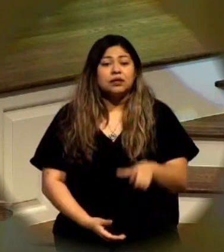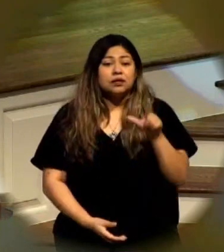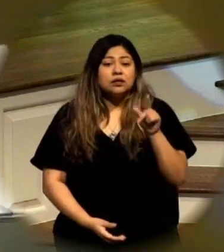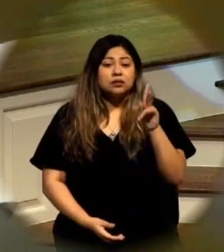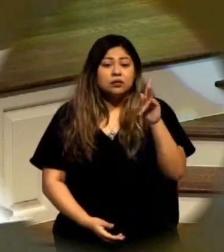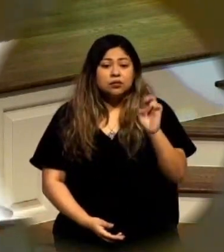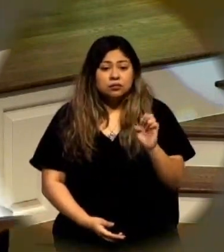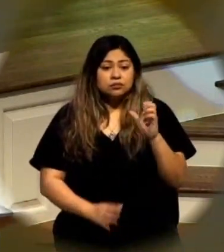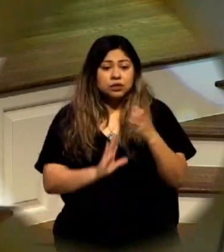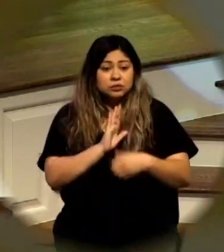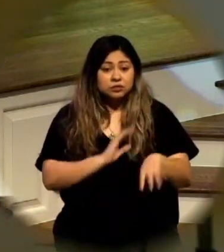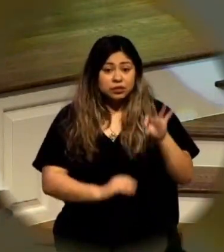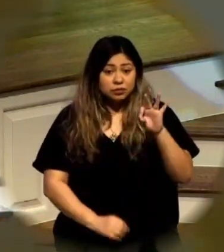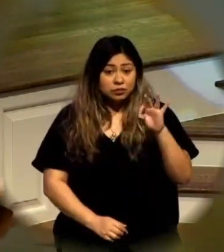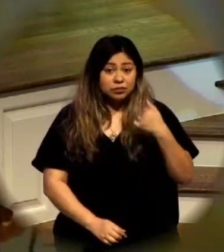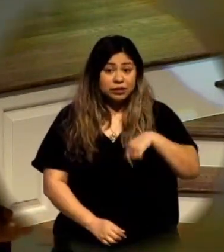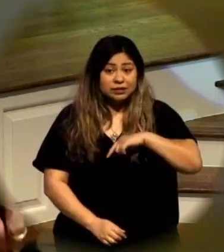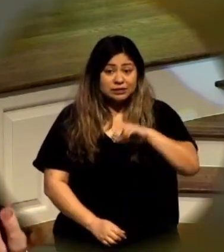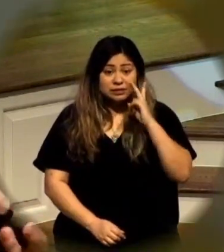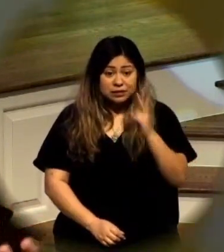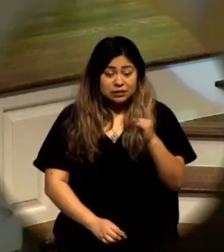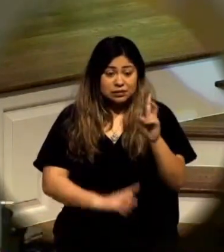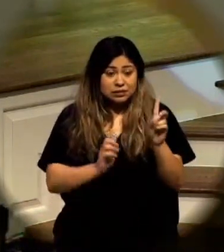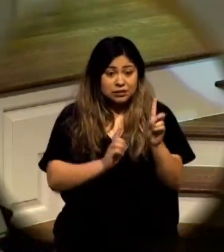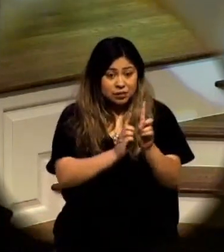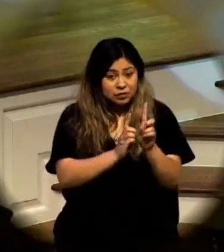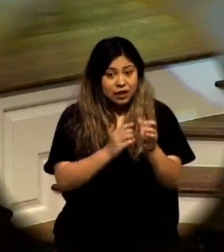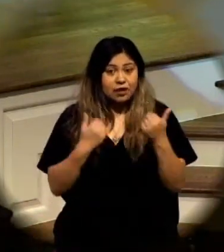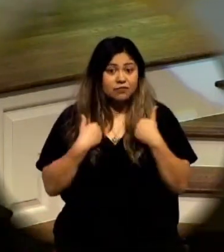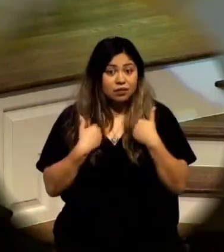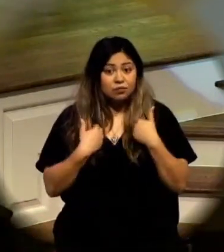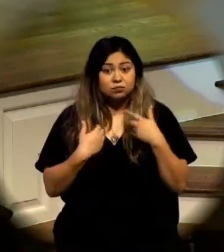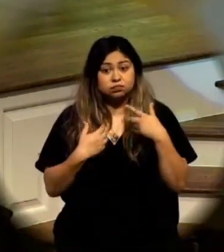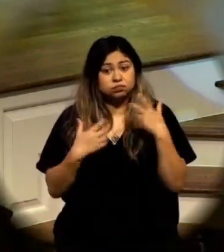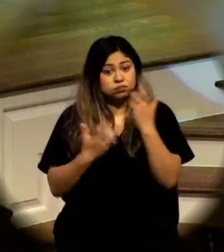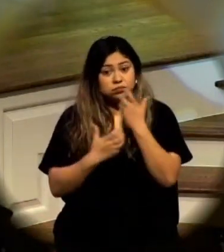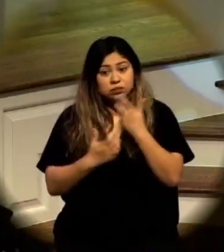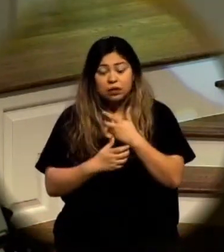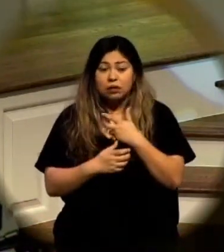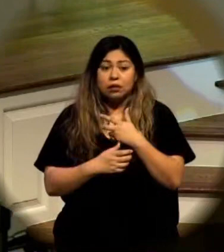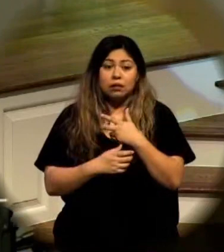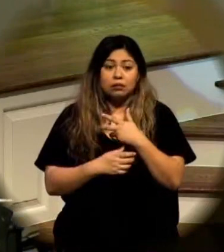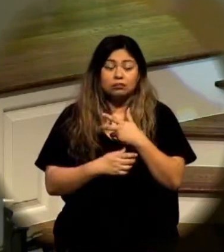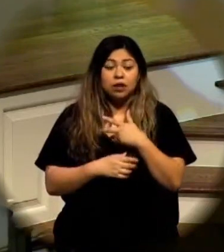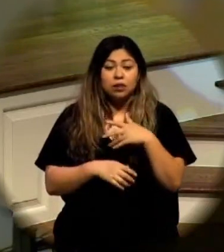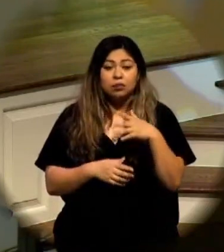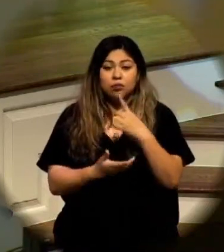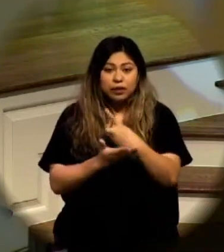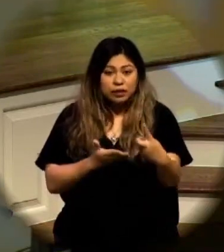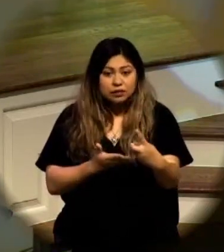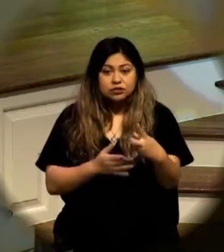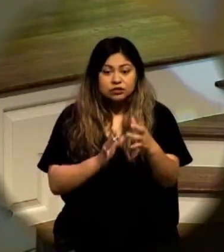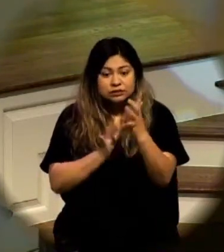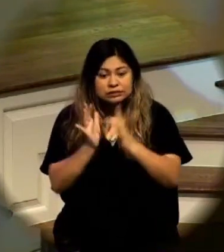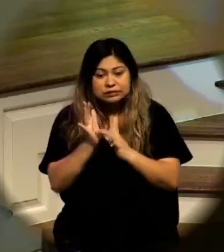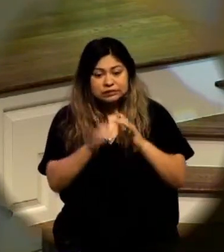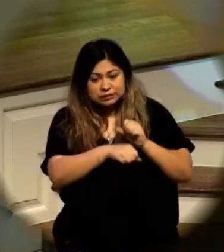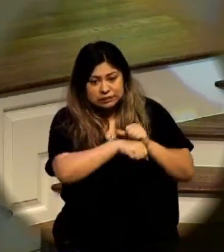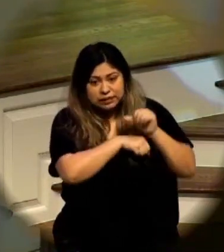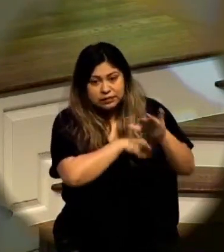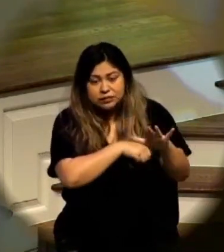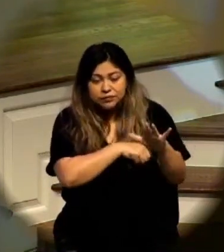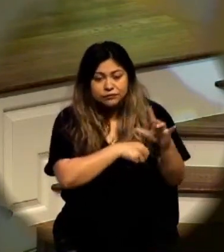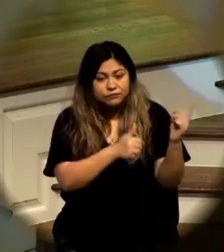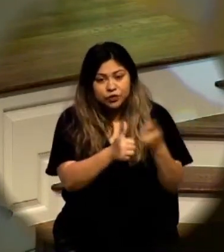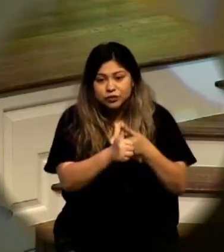9, we find the disciples having had quite a week. They begin the week by Jesus sending them out on their very first mission trip. They go